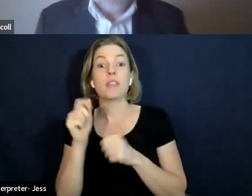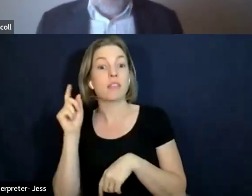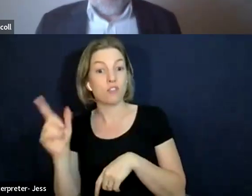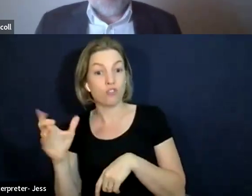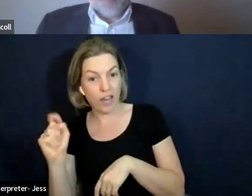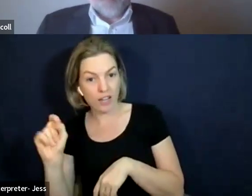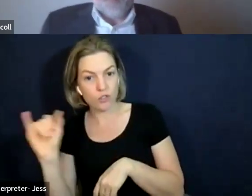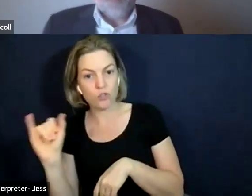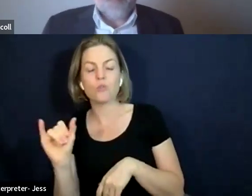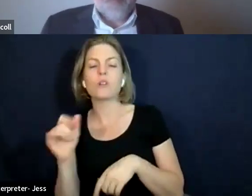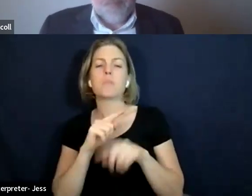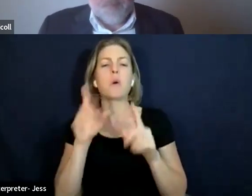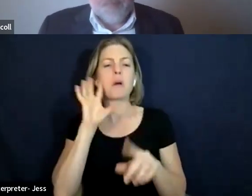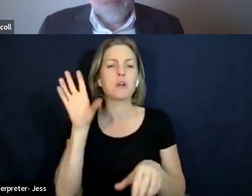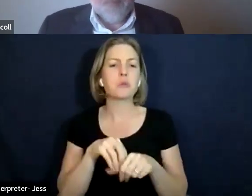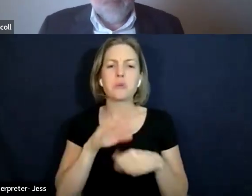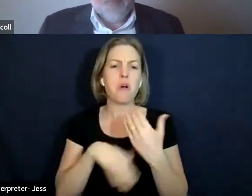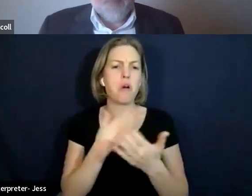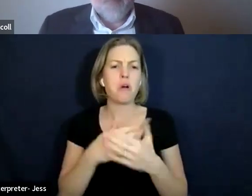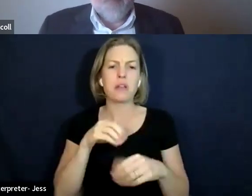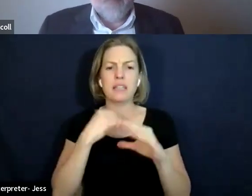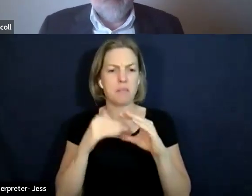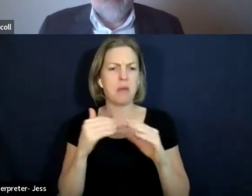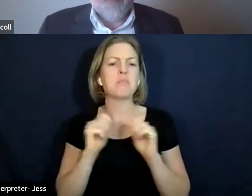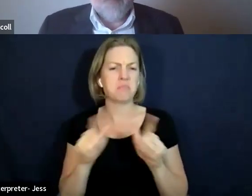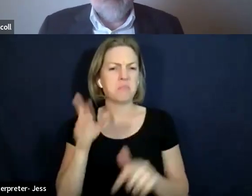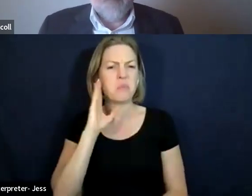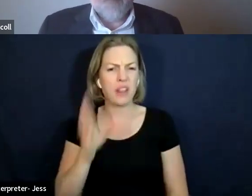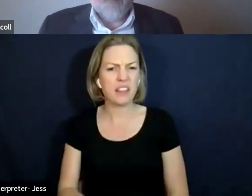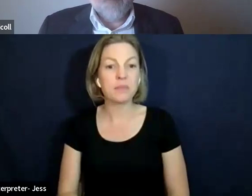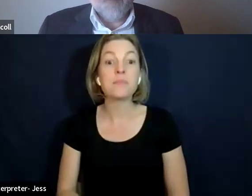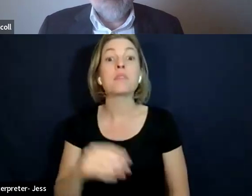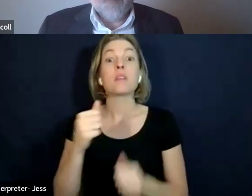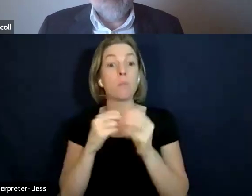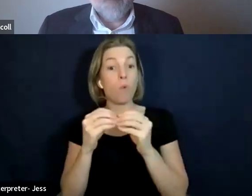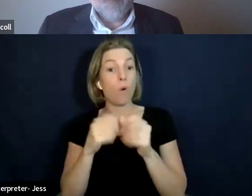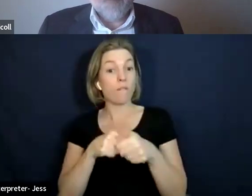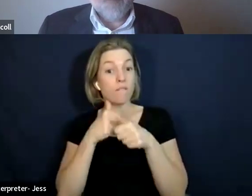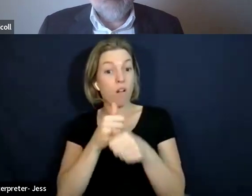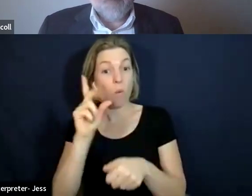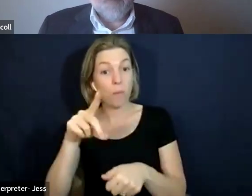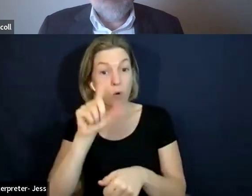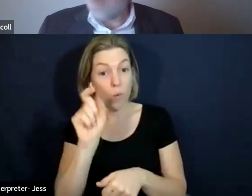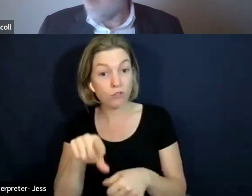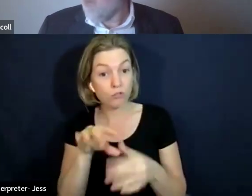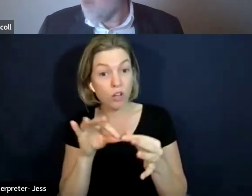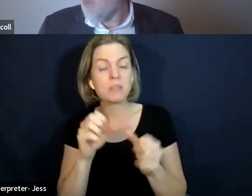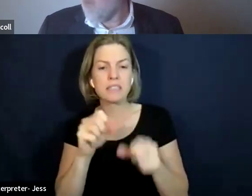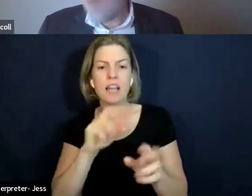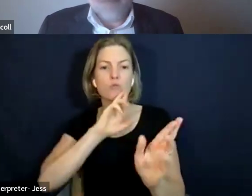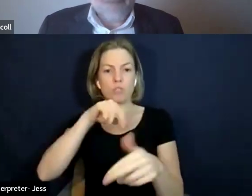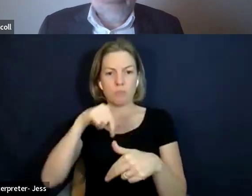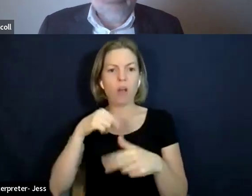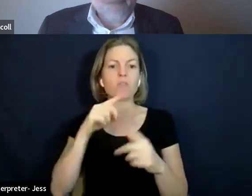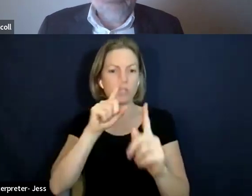ways to contact us, but we'll also include that in the email as well to all of you. And then if you have any follow-up questions or comments, you can reply back to us and we'll be sure